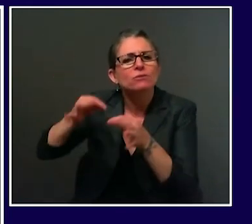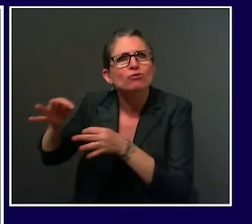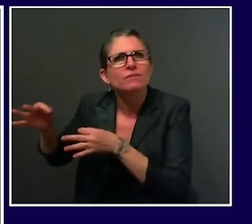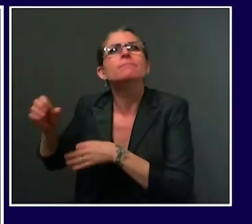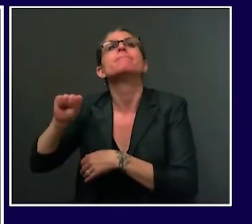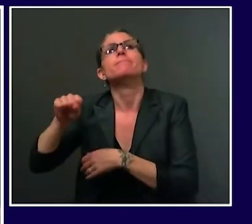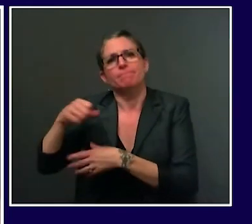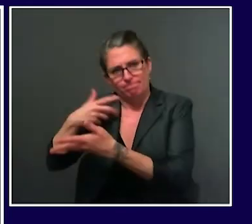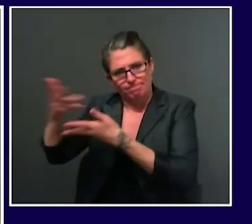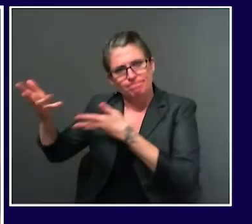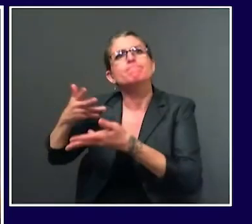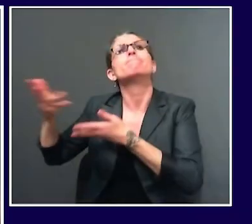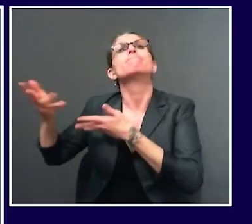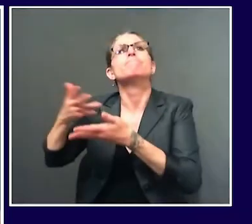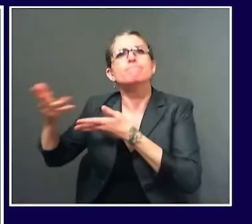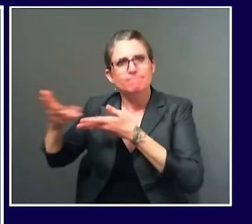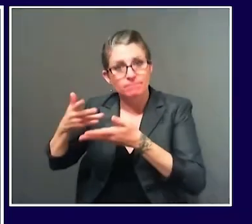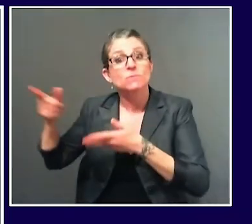order, I